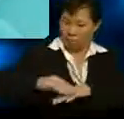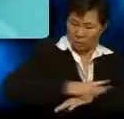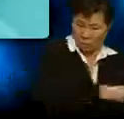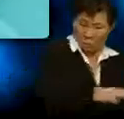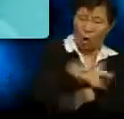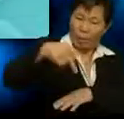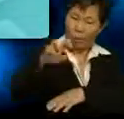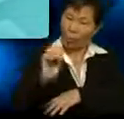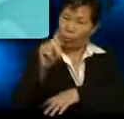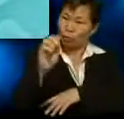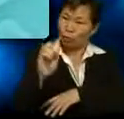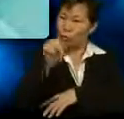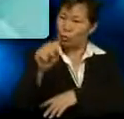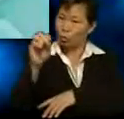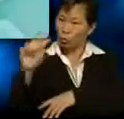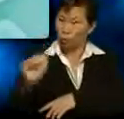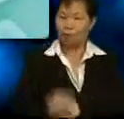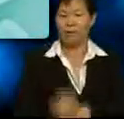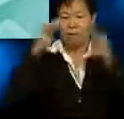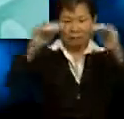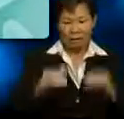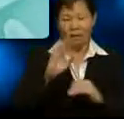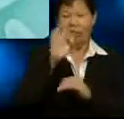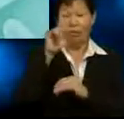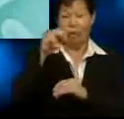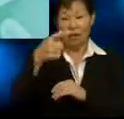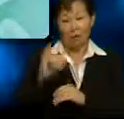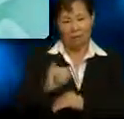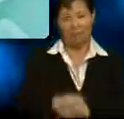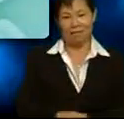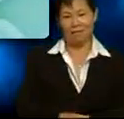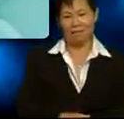of protozoa. Next is fungi.